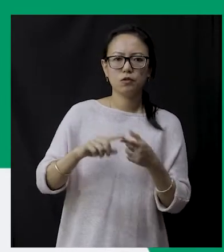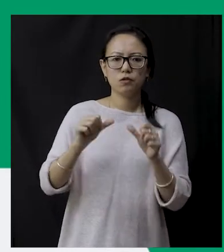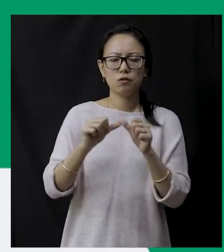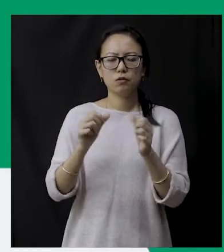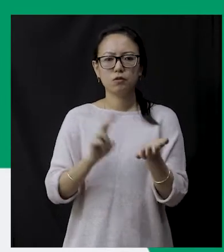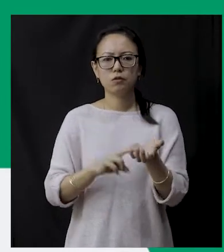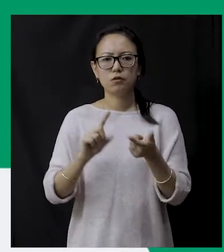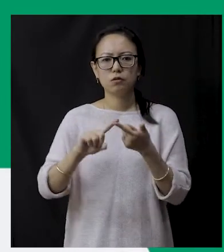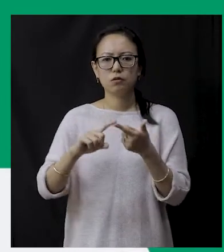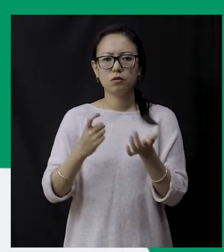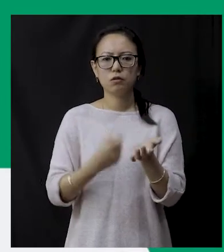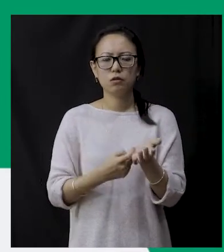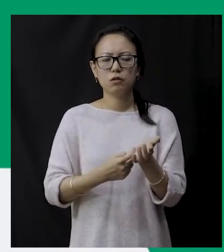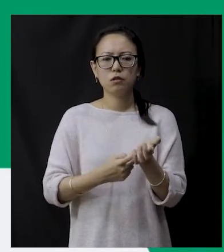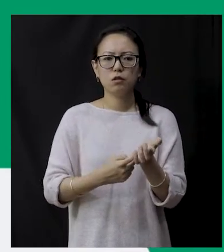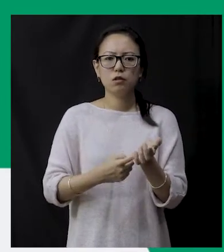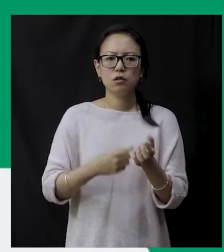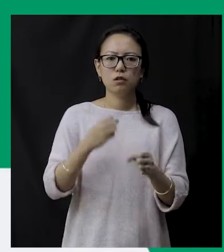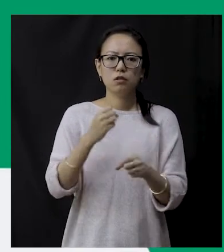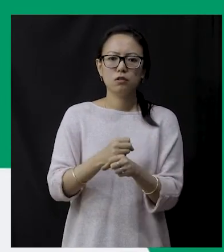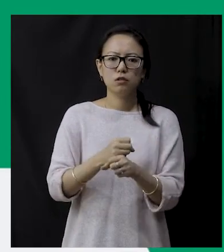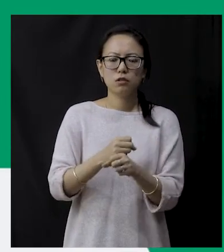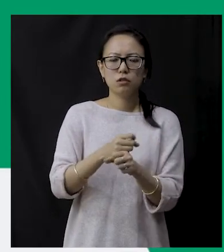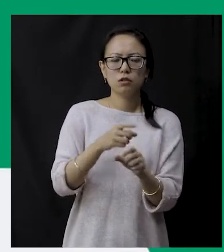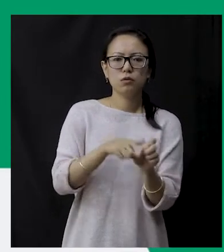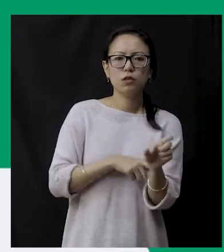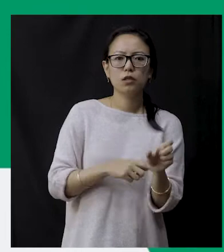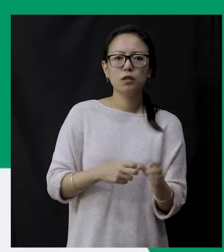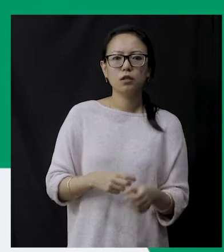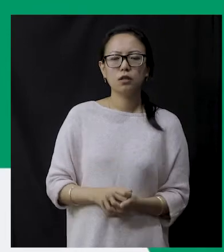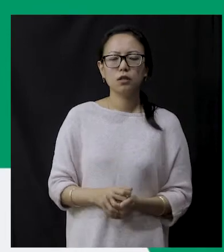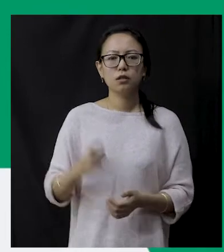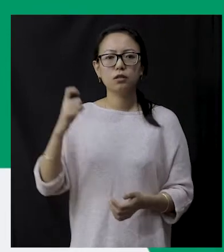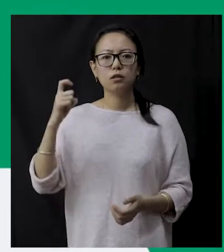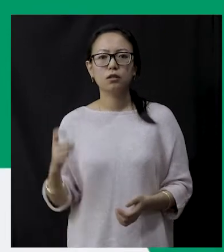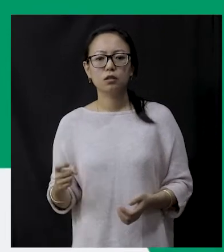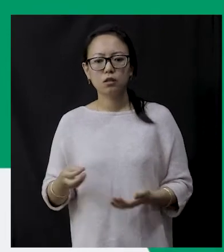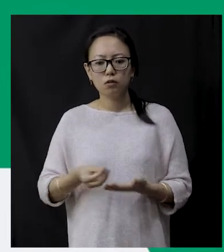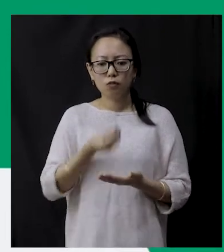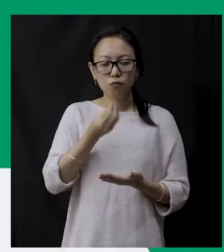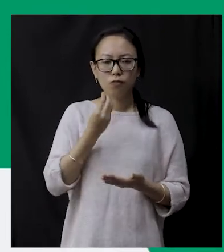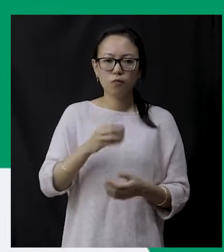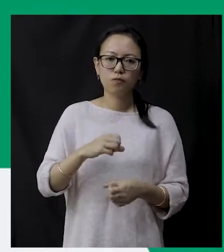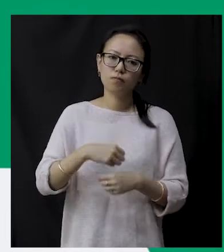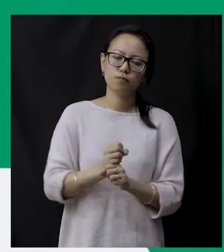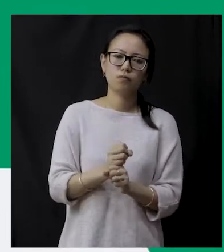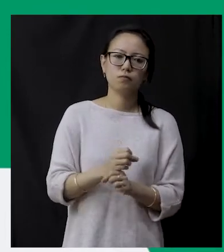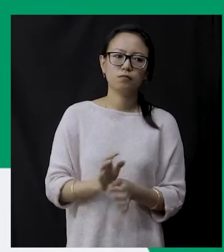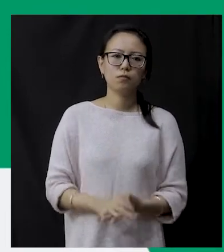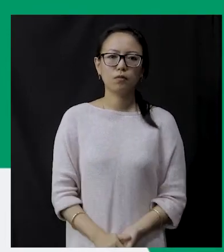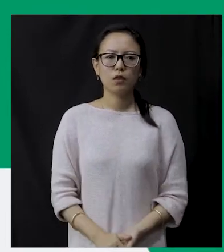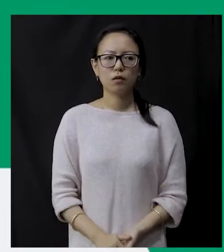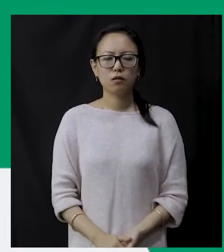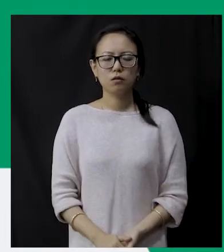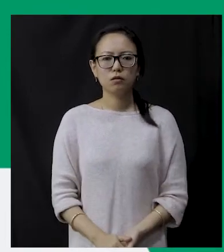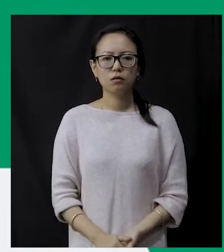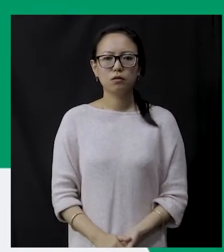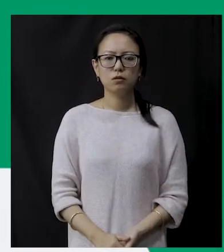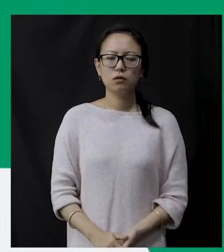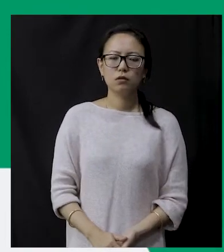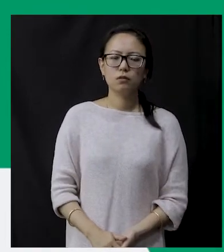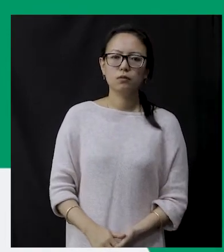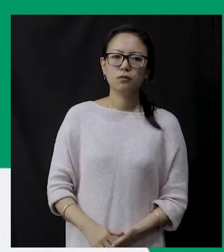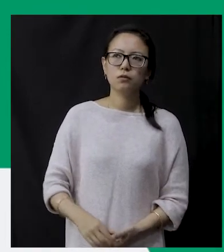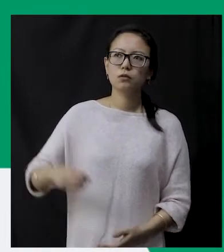to prepare their food. Okay, now students, the sun,